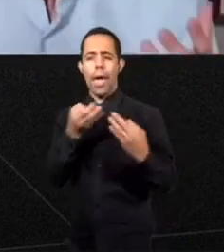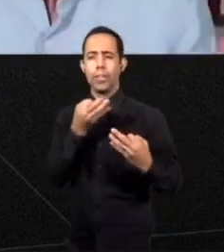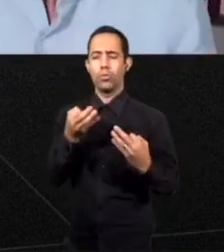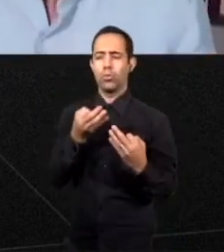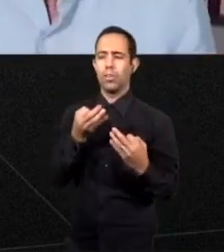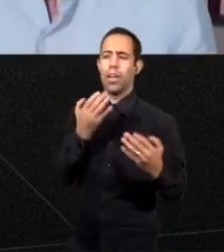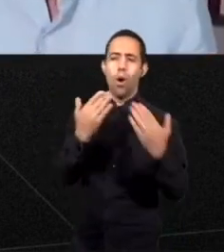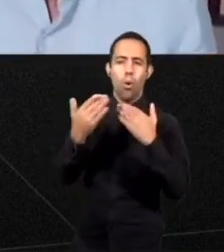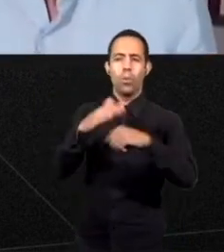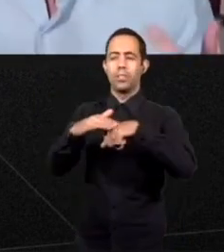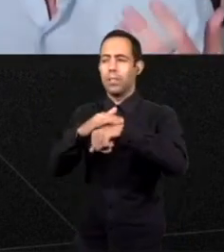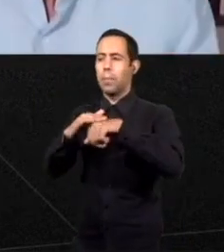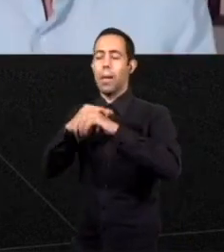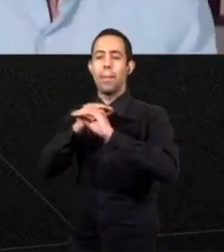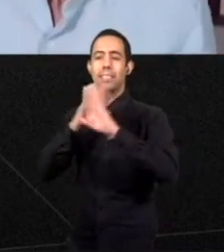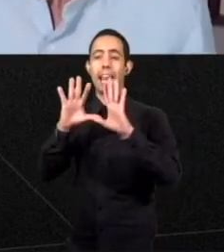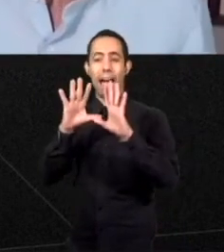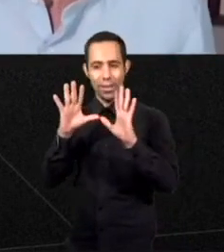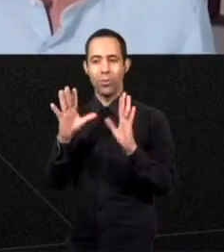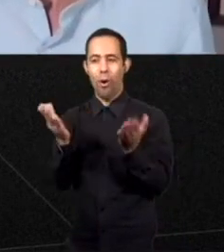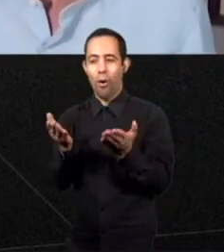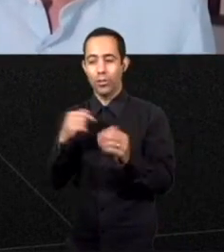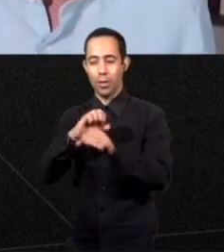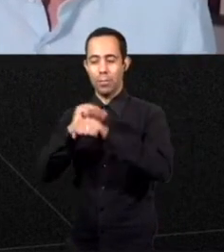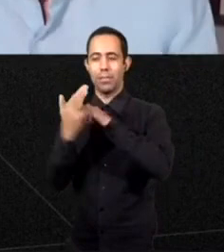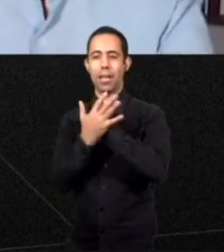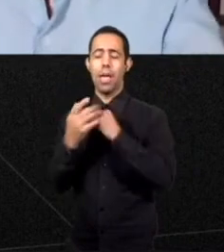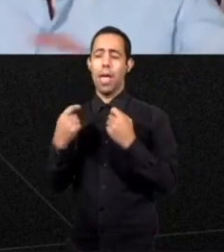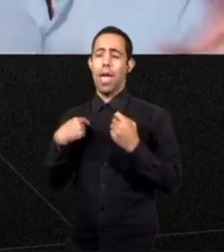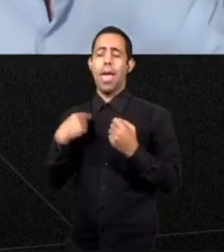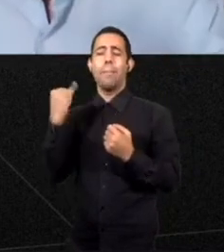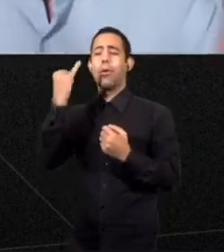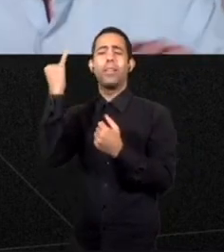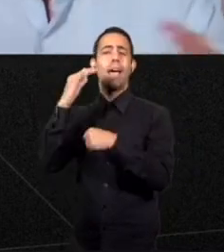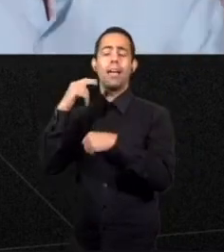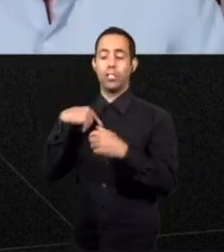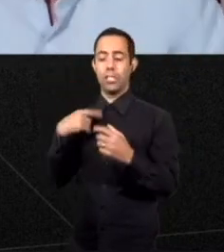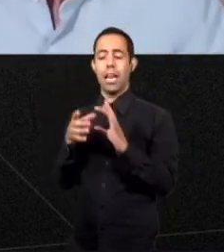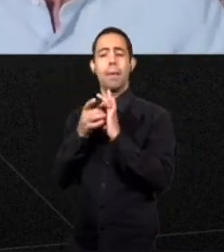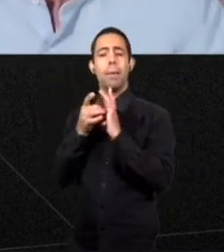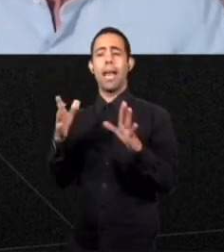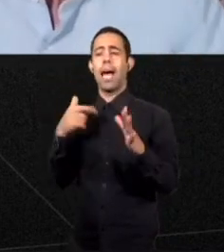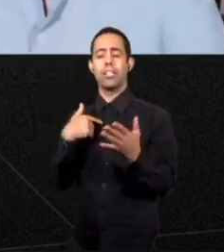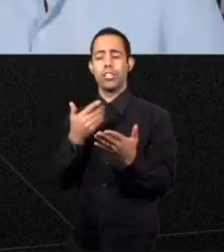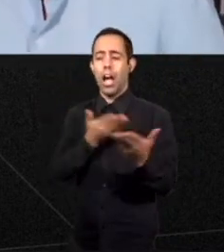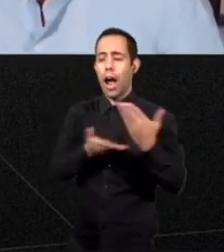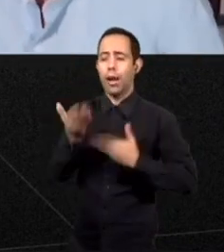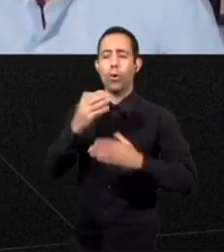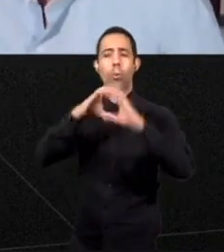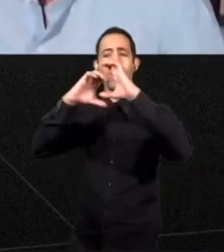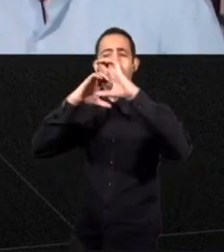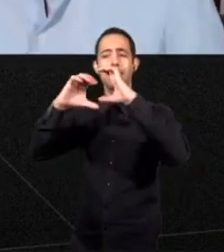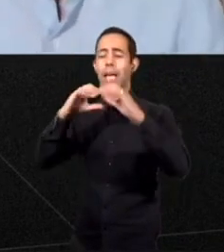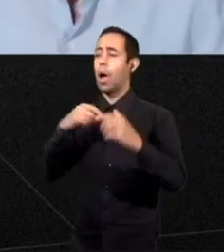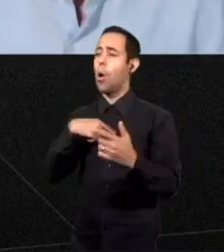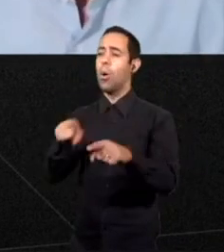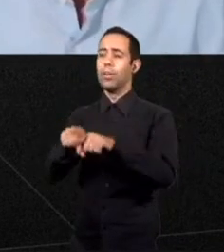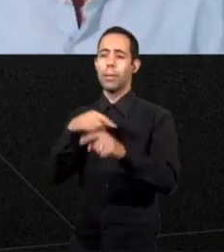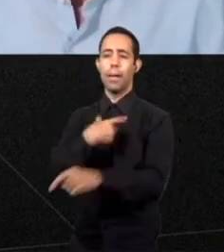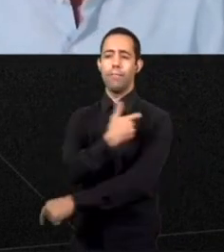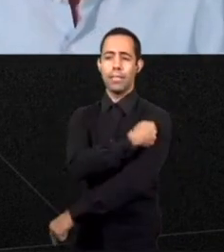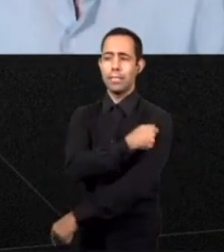thing it is to have freedom of expression. All these arguments about the vaccines, are they safe, not